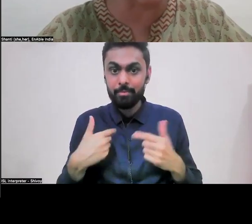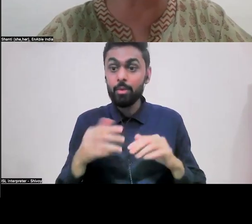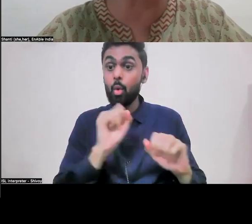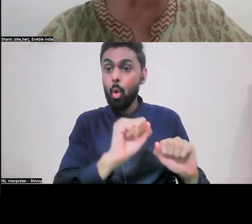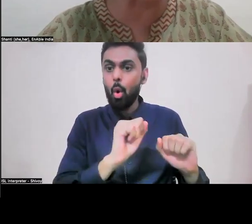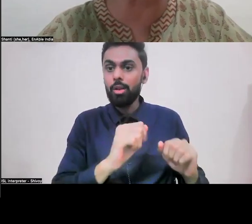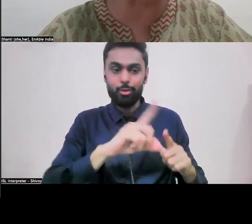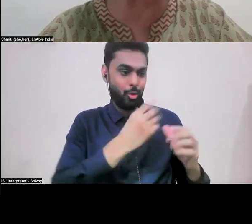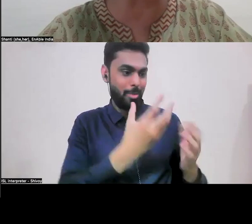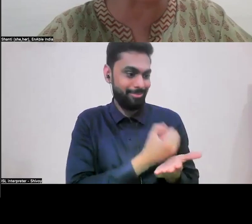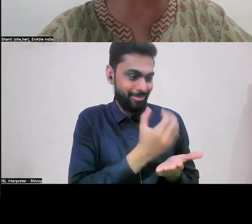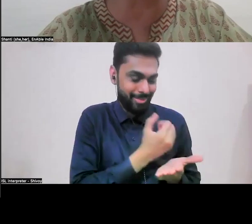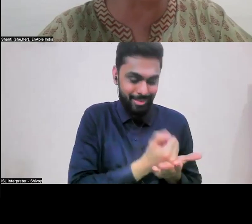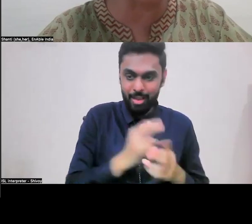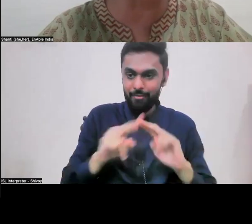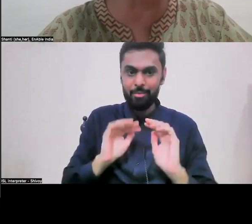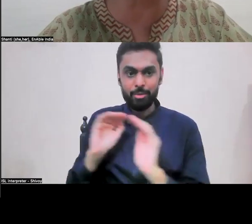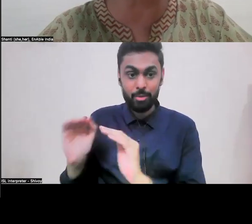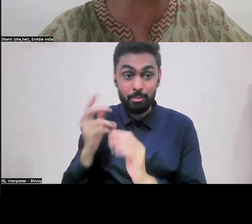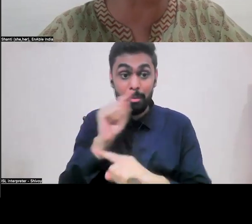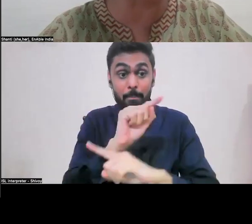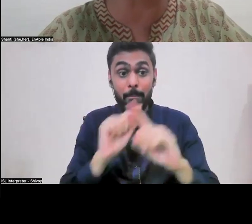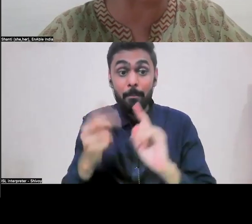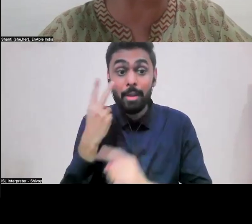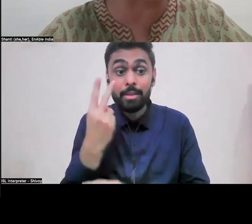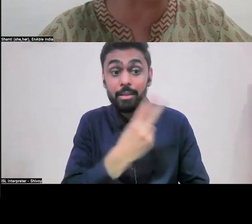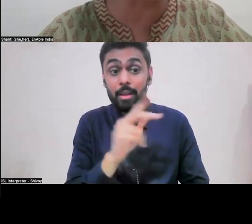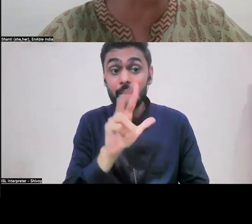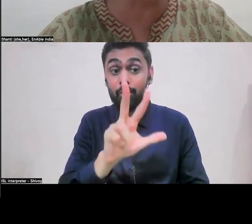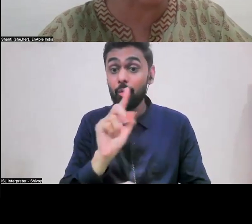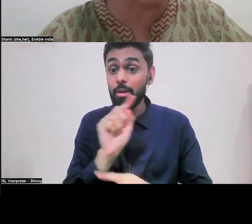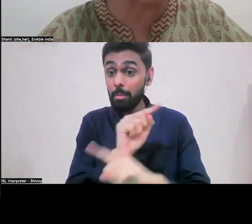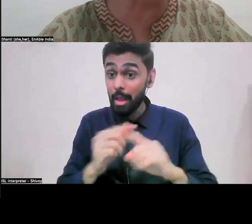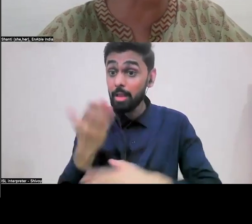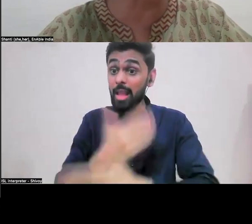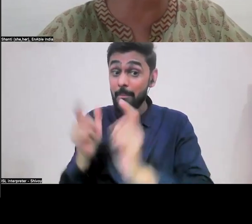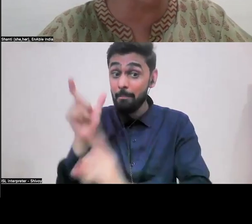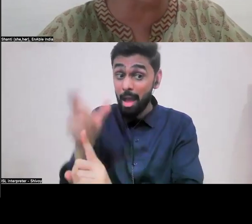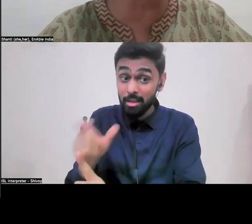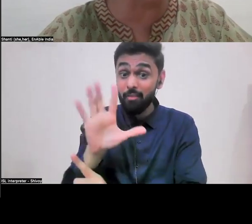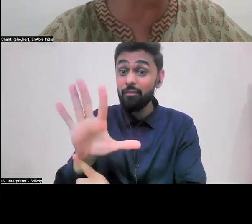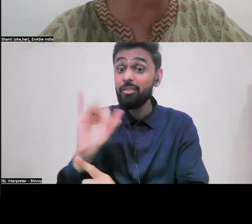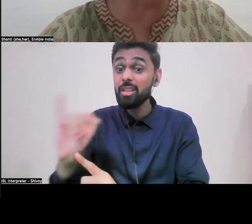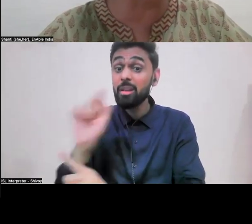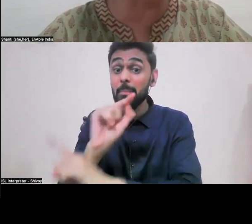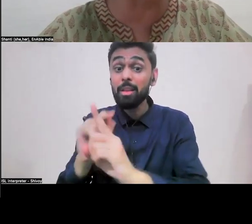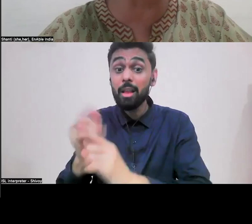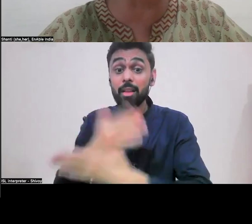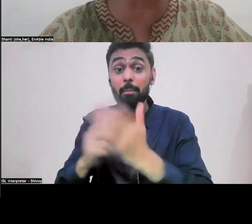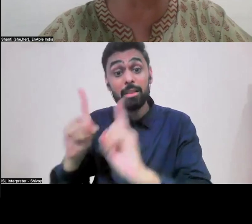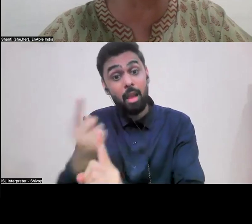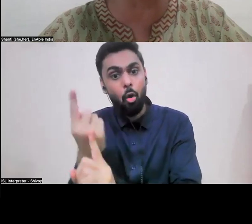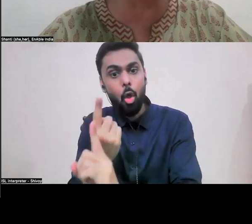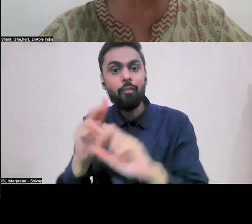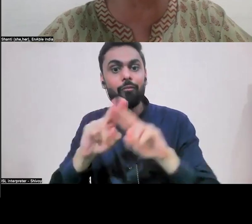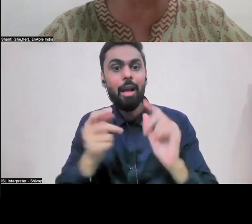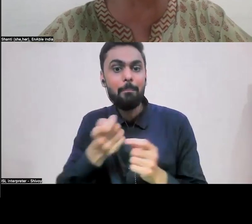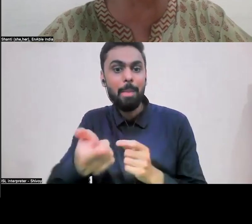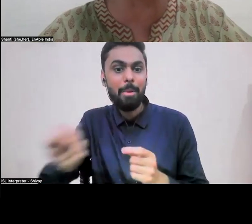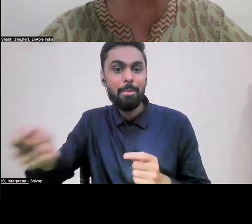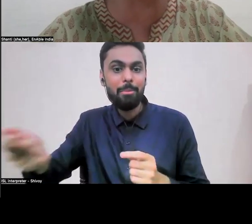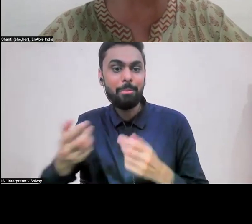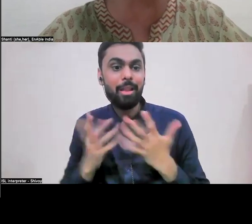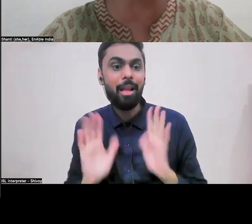families and 56% are the only earning member in the family. And more importantly, the person with disability is